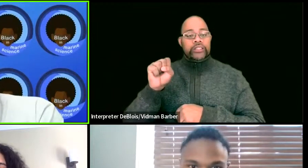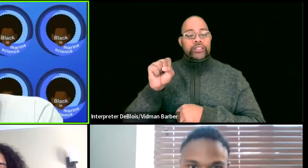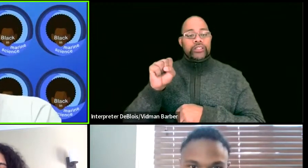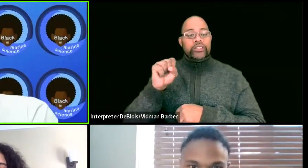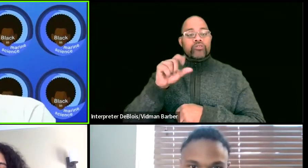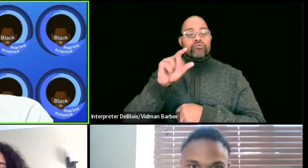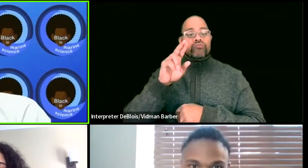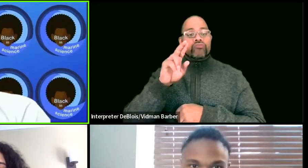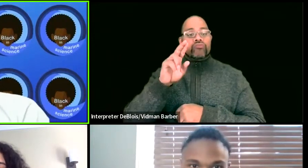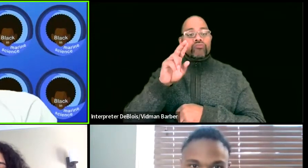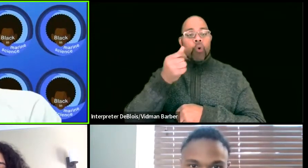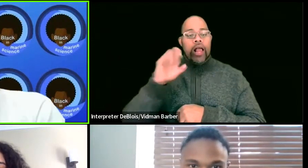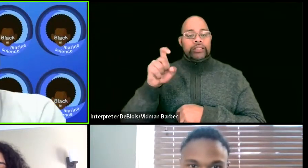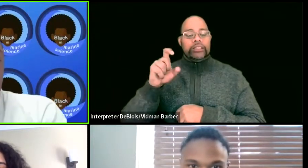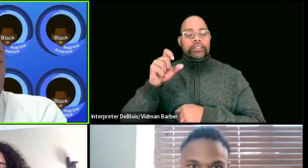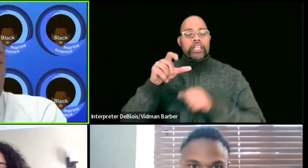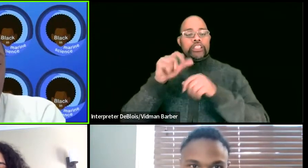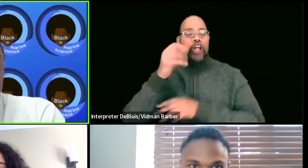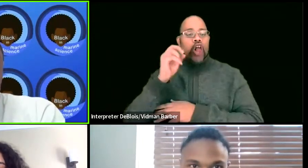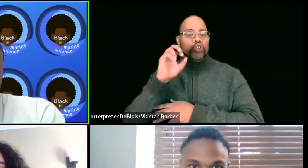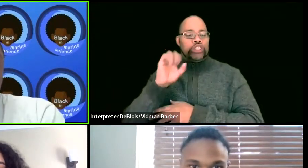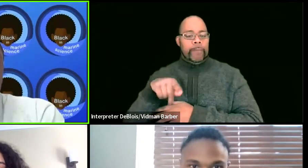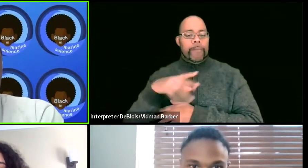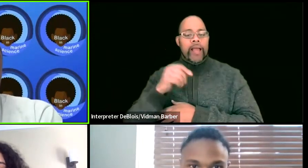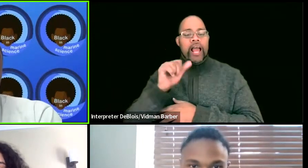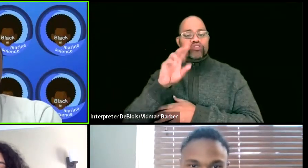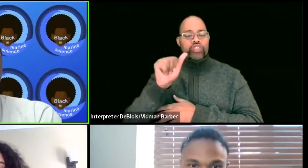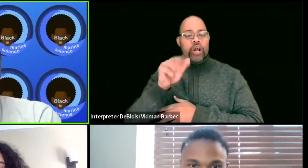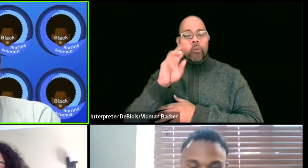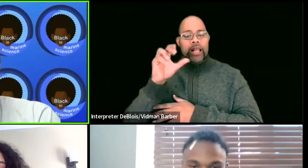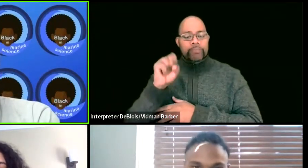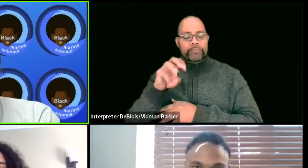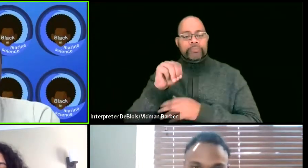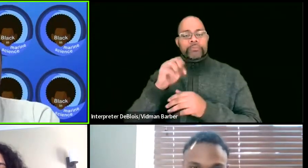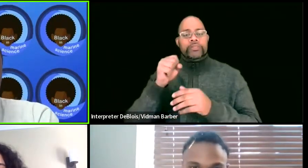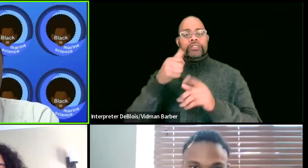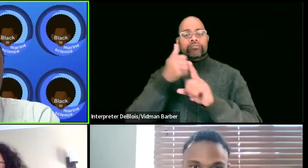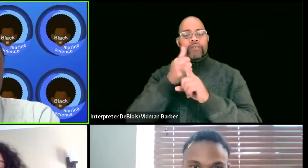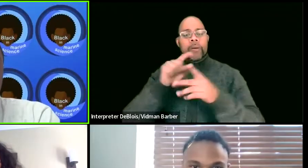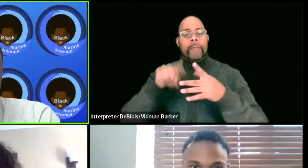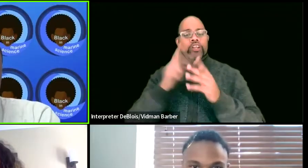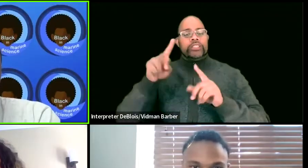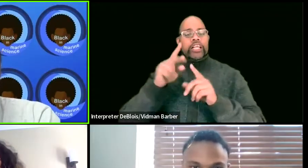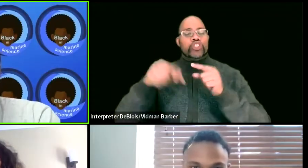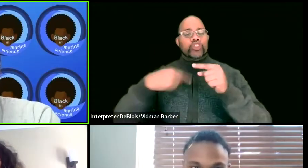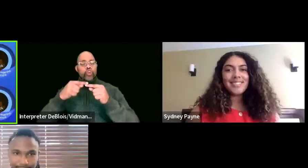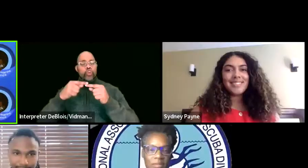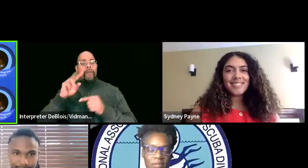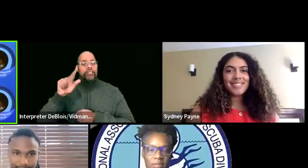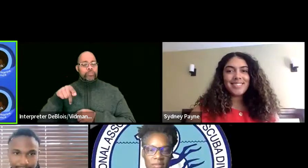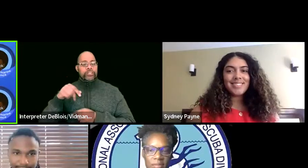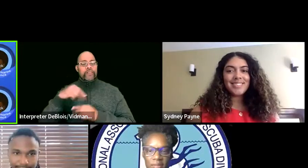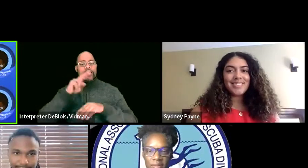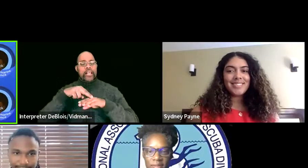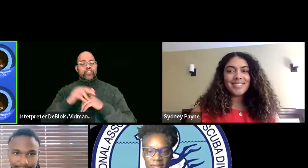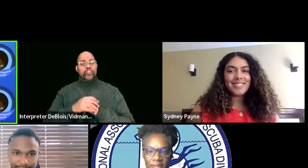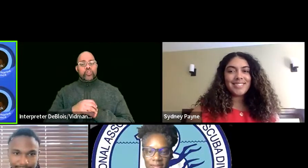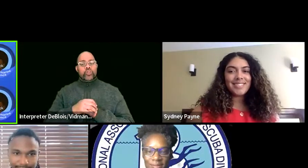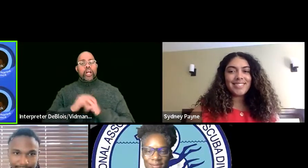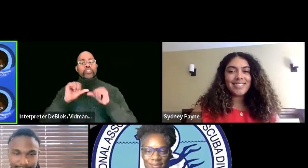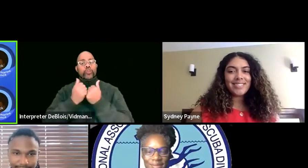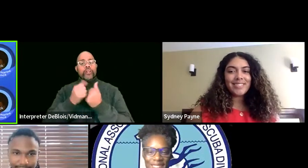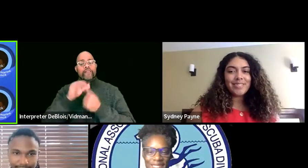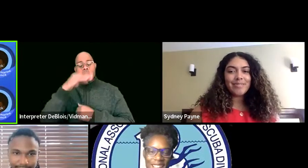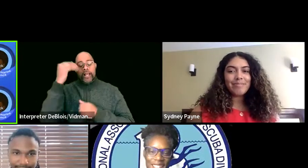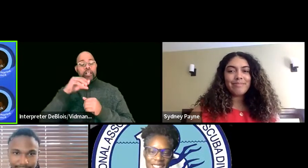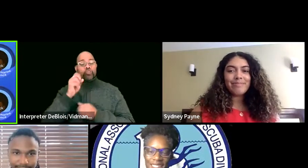Scholarship. Then we also have Andrea Williams. She's beginning her second term as Vice President of National Association of